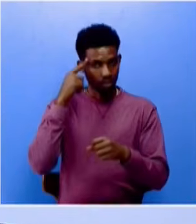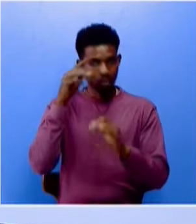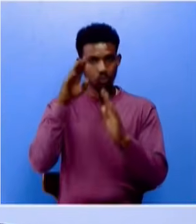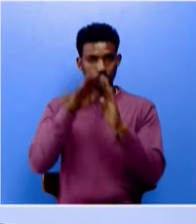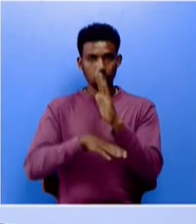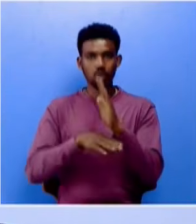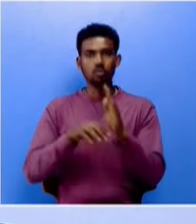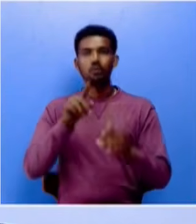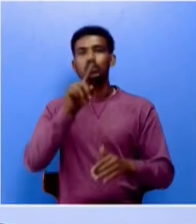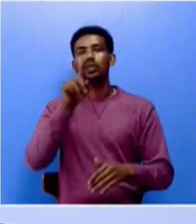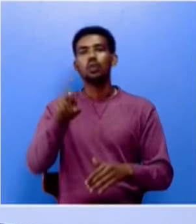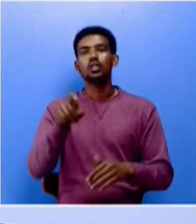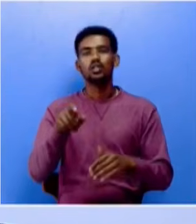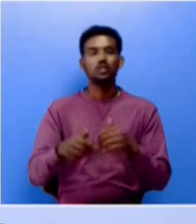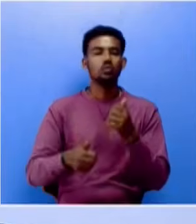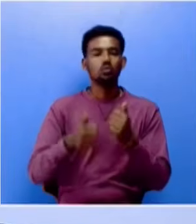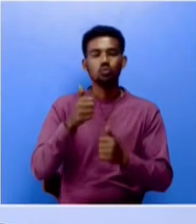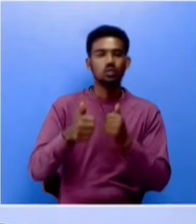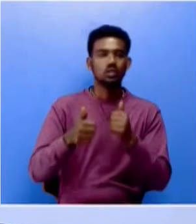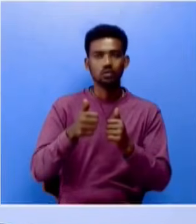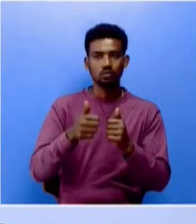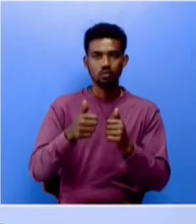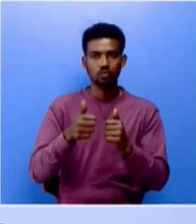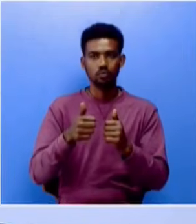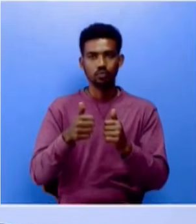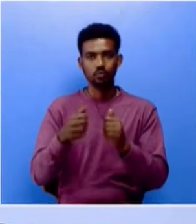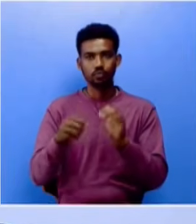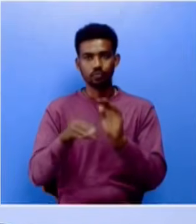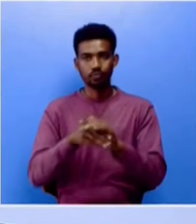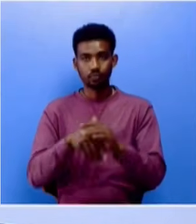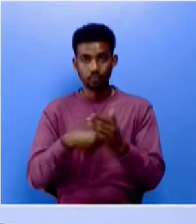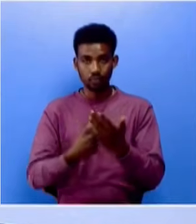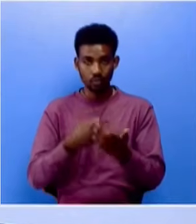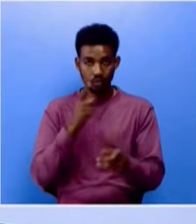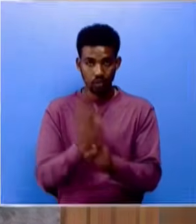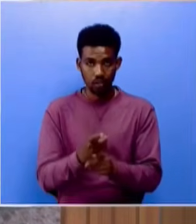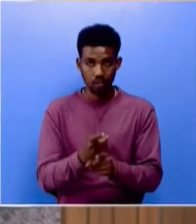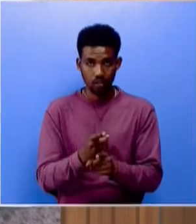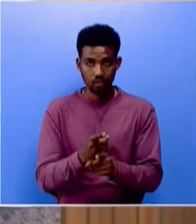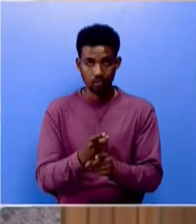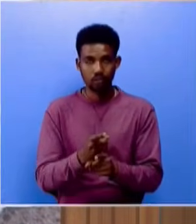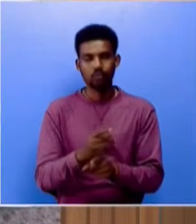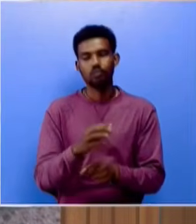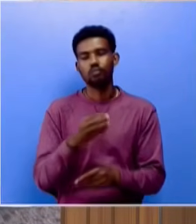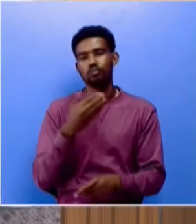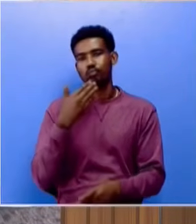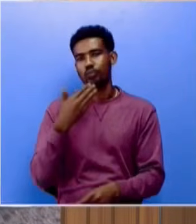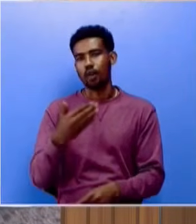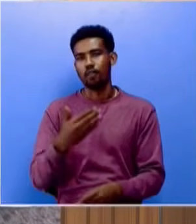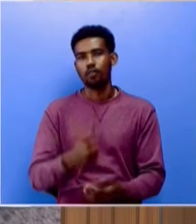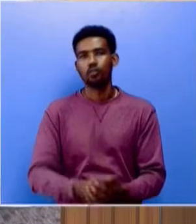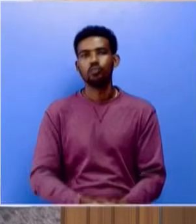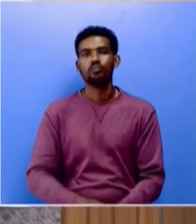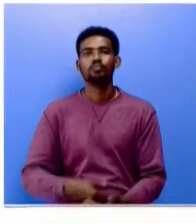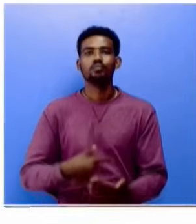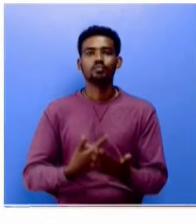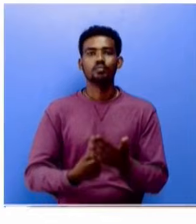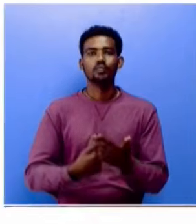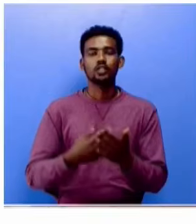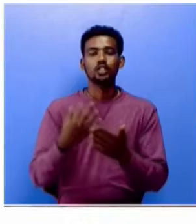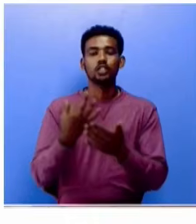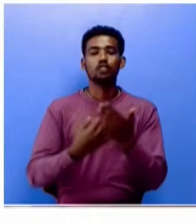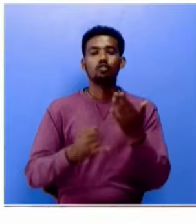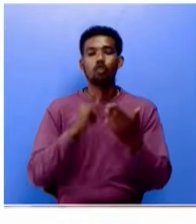the question which can be raised. Is it clear? Bravo. Here. So the form